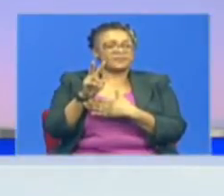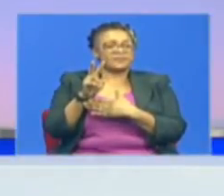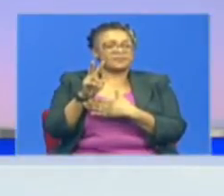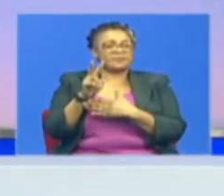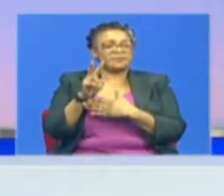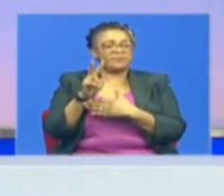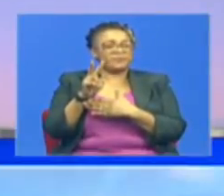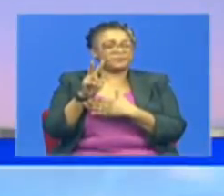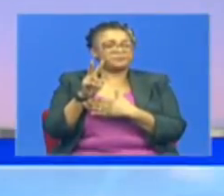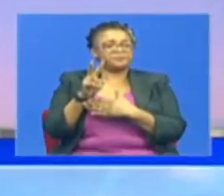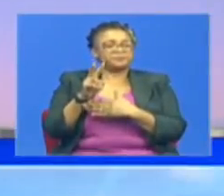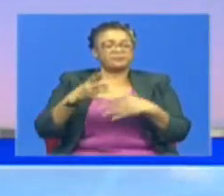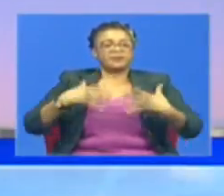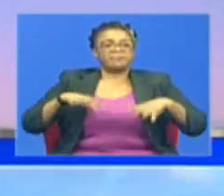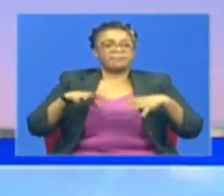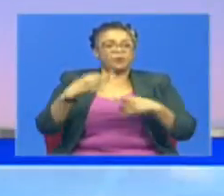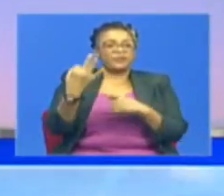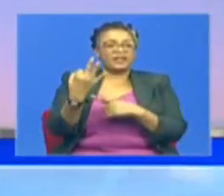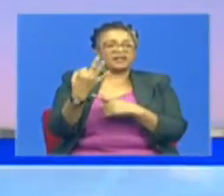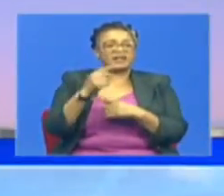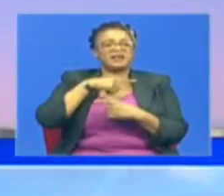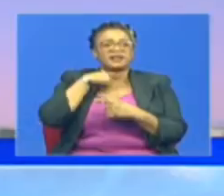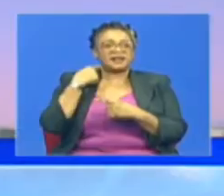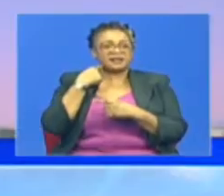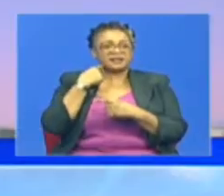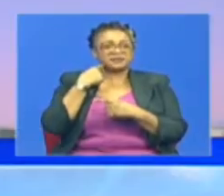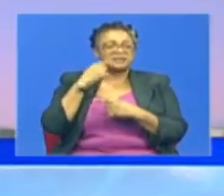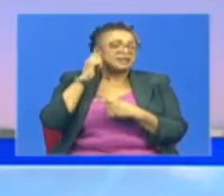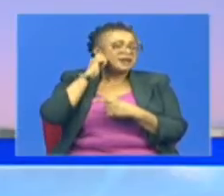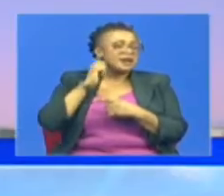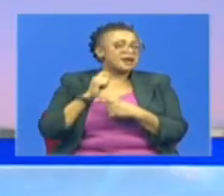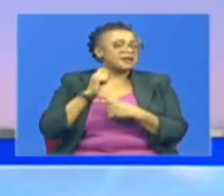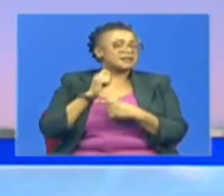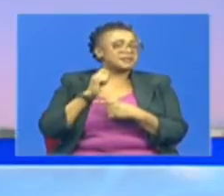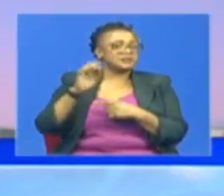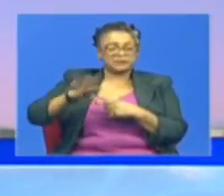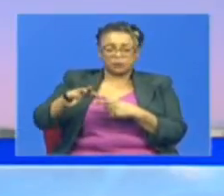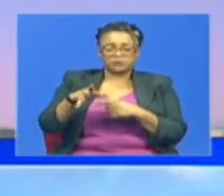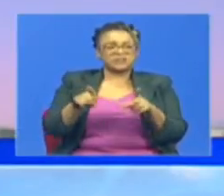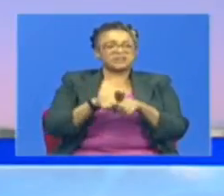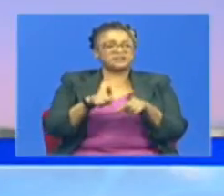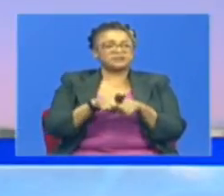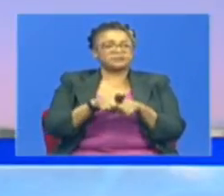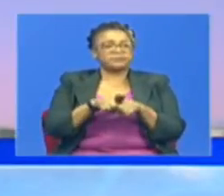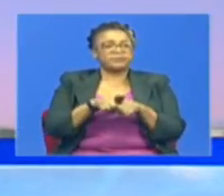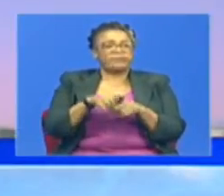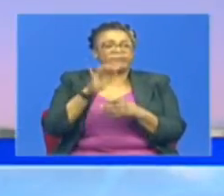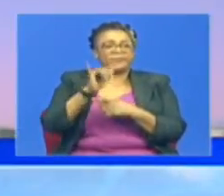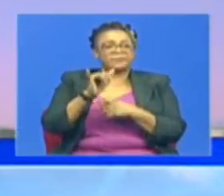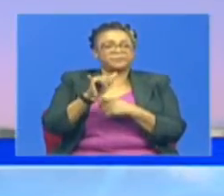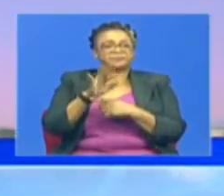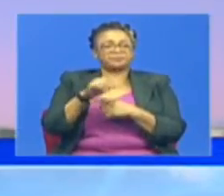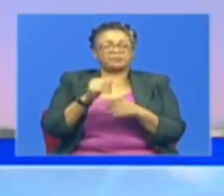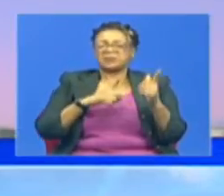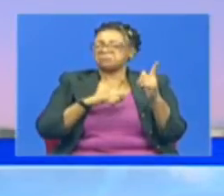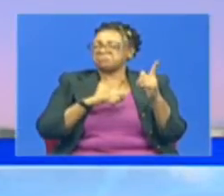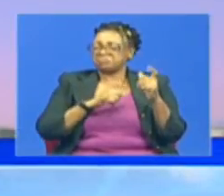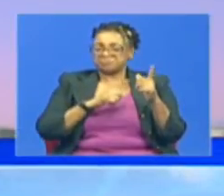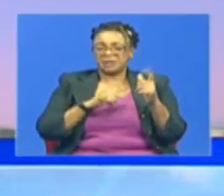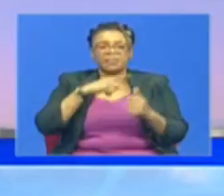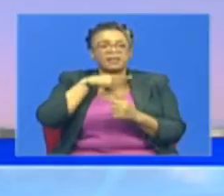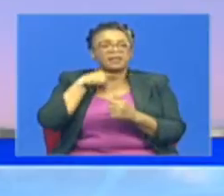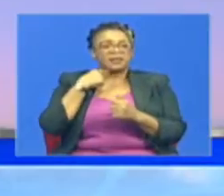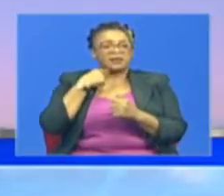Now, three people have been killed in Nandi County as passions stoked by the shooting and killing of